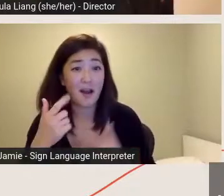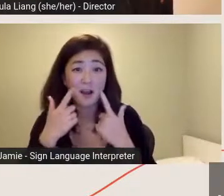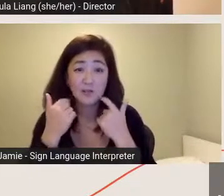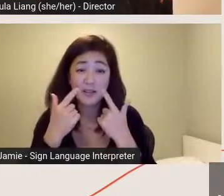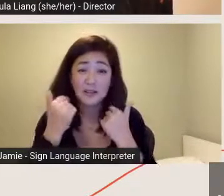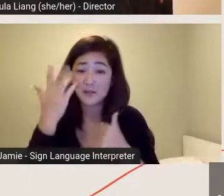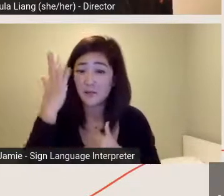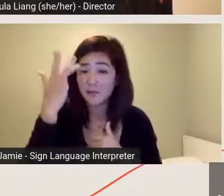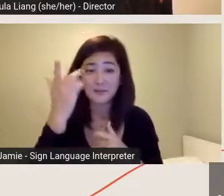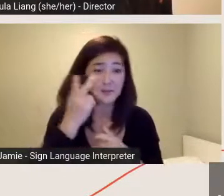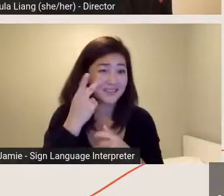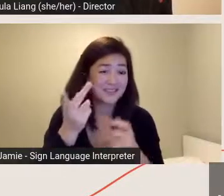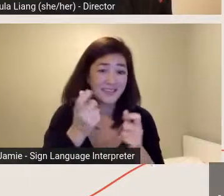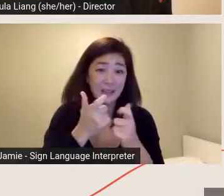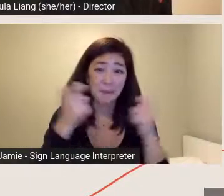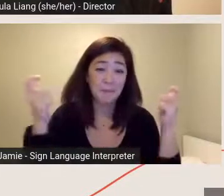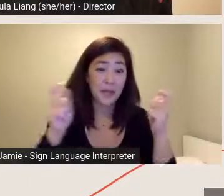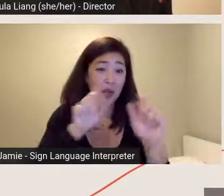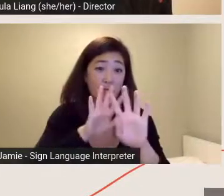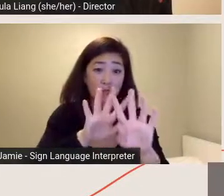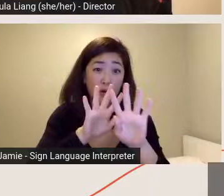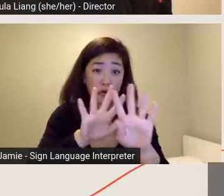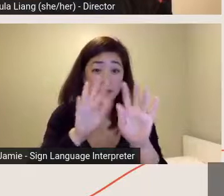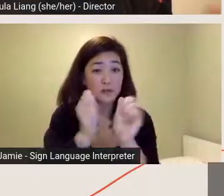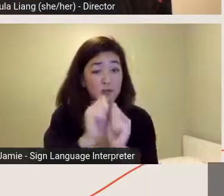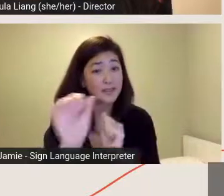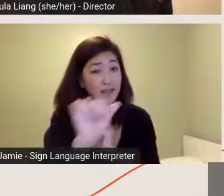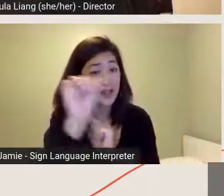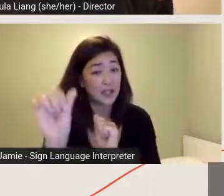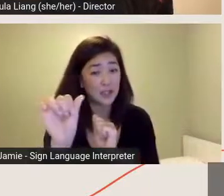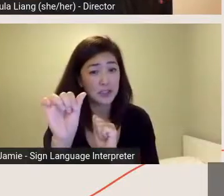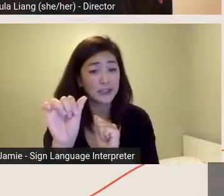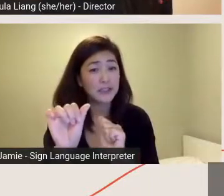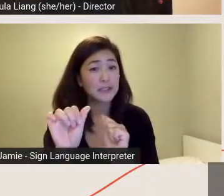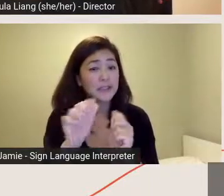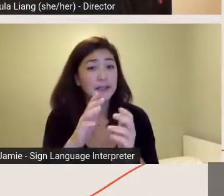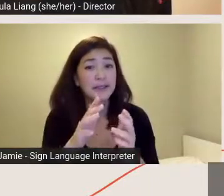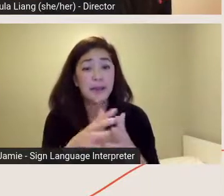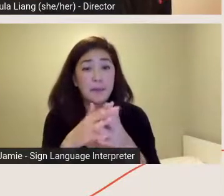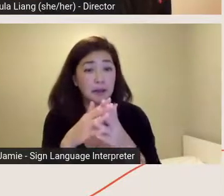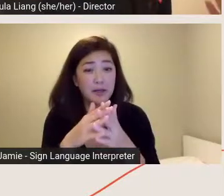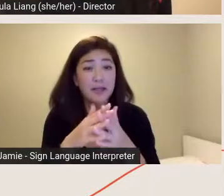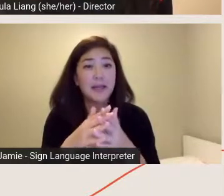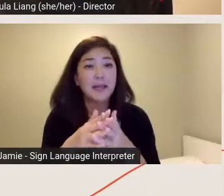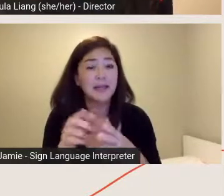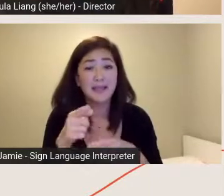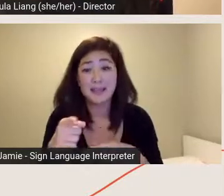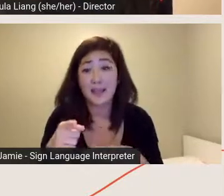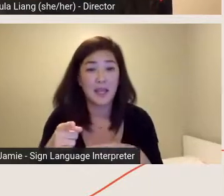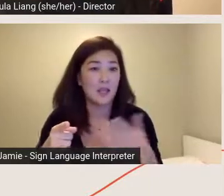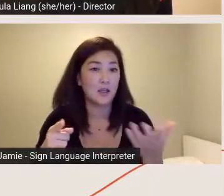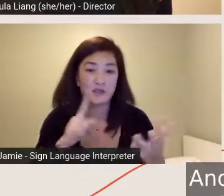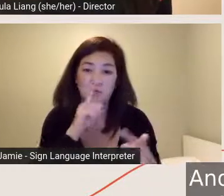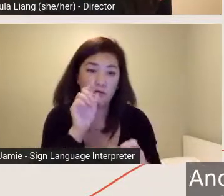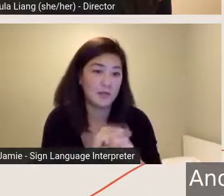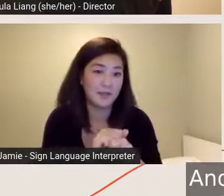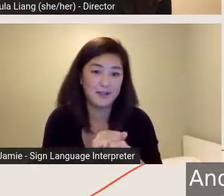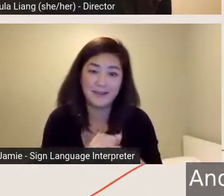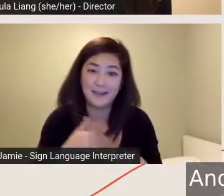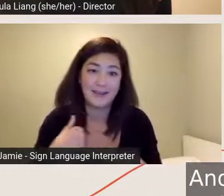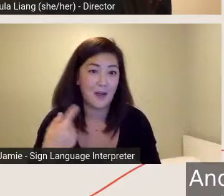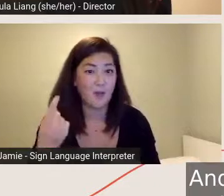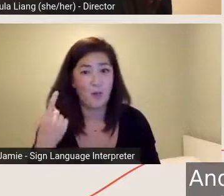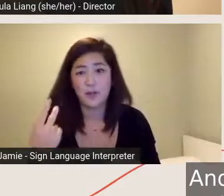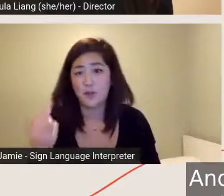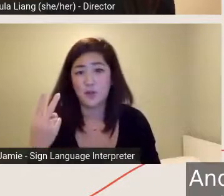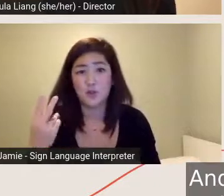large protests in the Asian American community. And they're really, you know, it's sort of like the birth of a new protest movement. And they only really had one or two cheers. And so poor